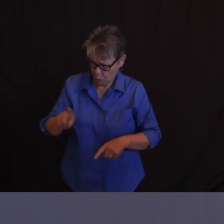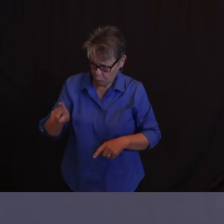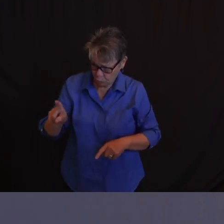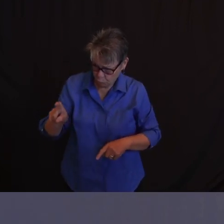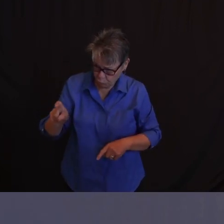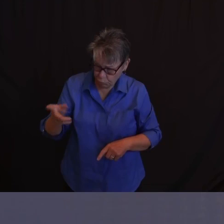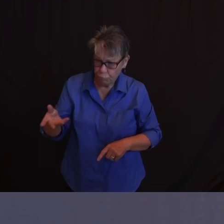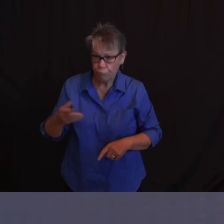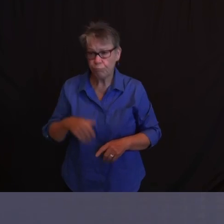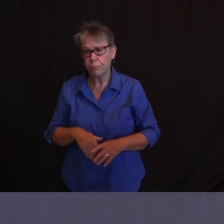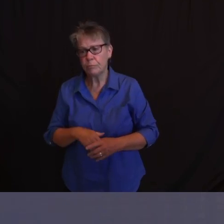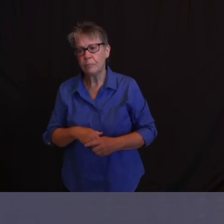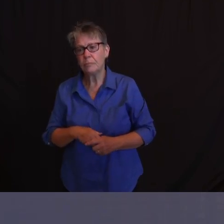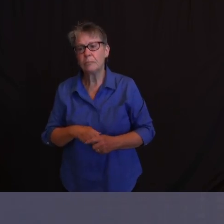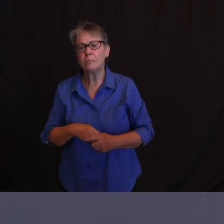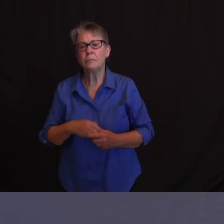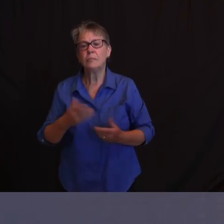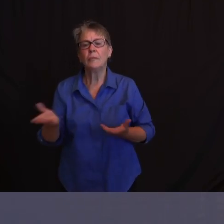Excuse me.